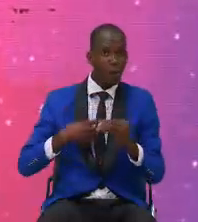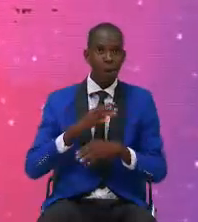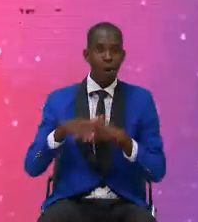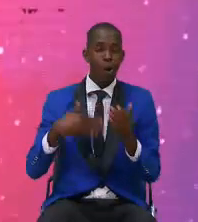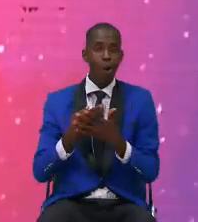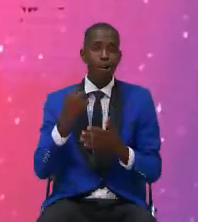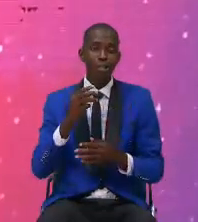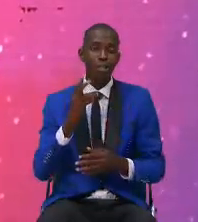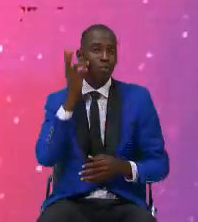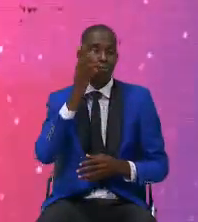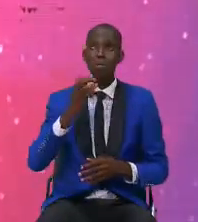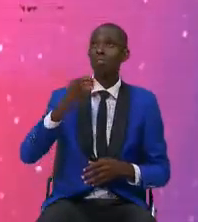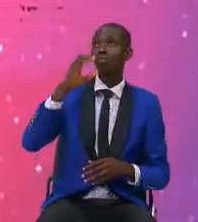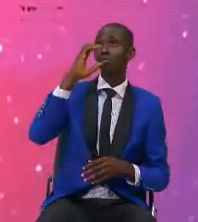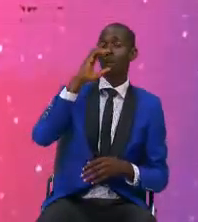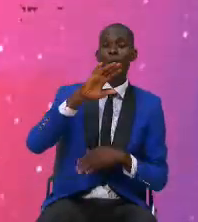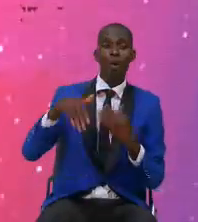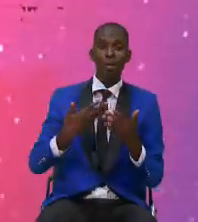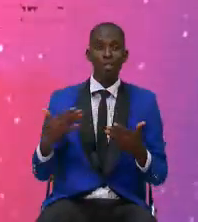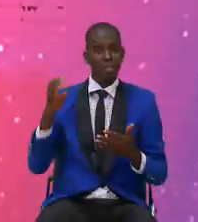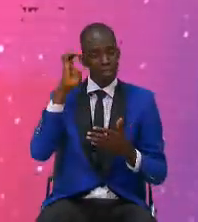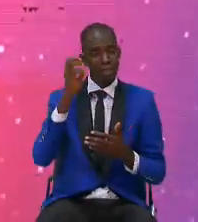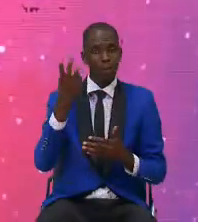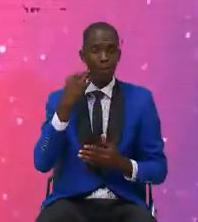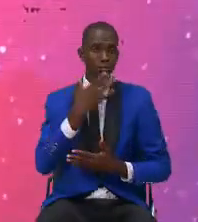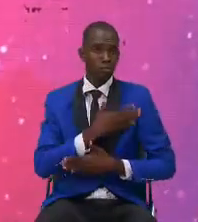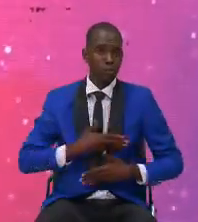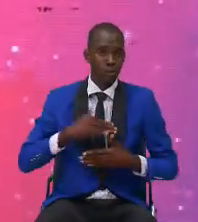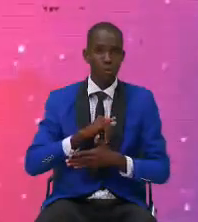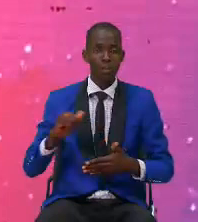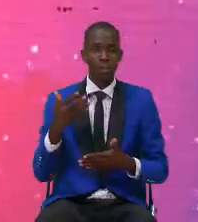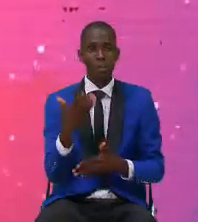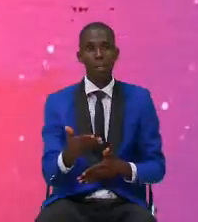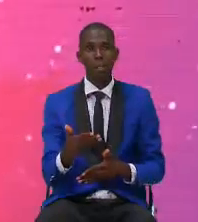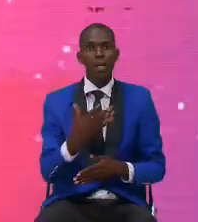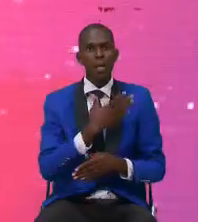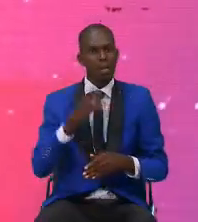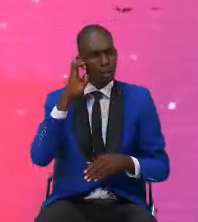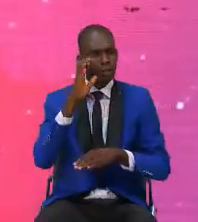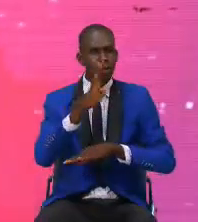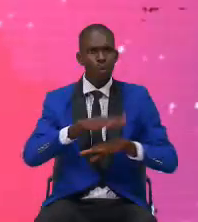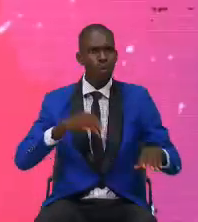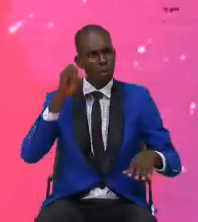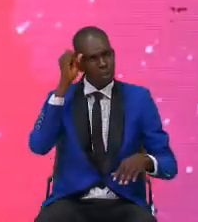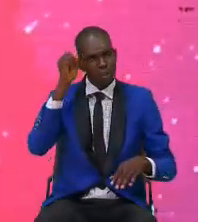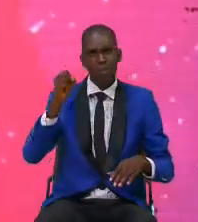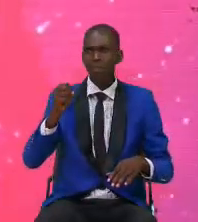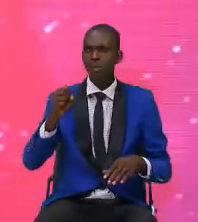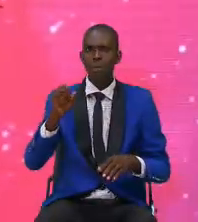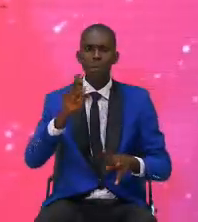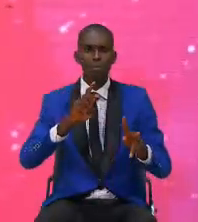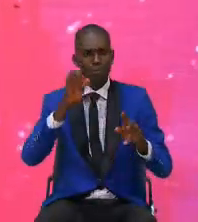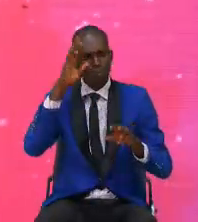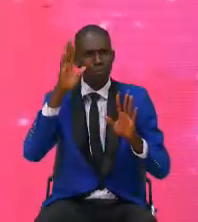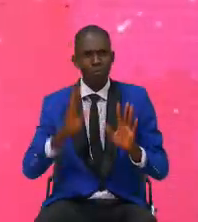wine and all the things he was having before him. And he called his astrologers, he called all the people,